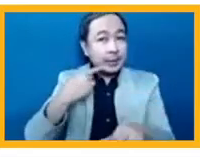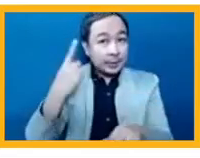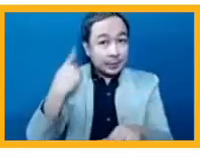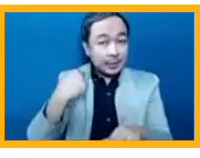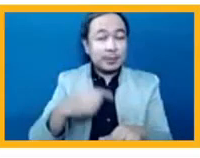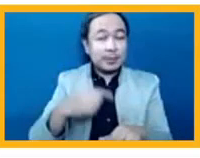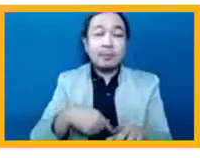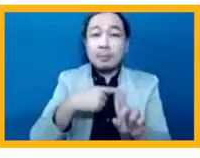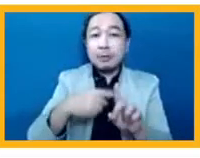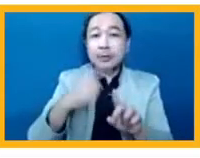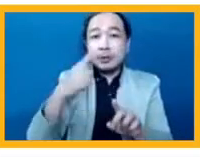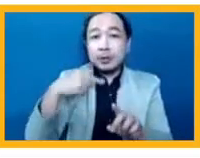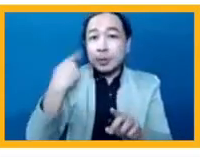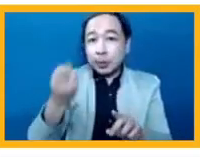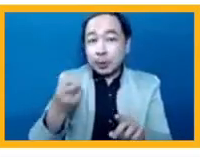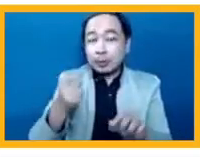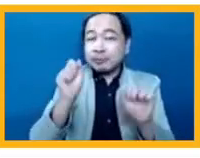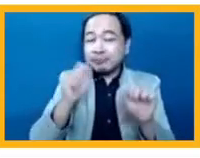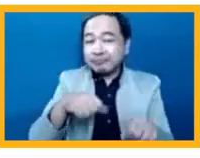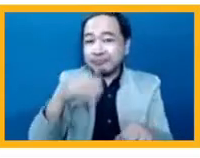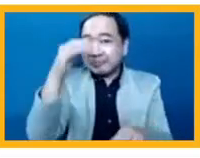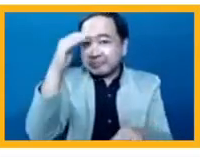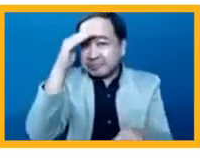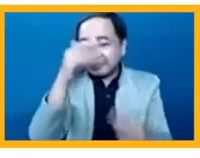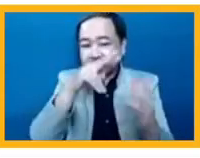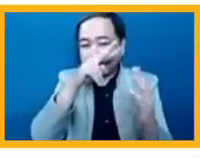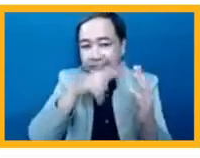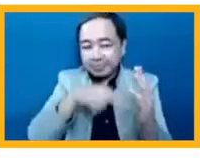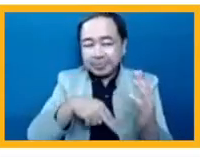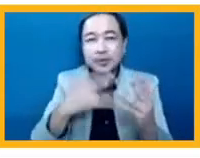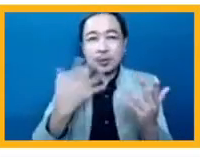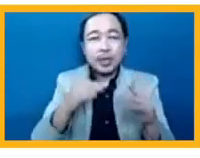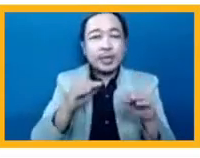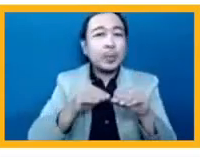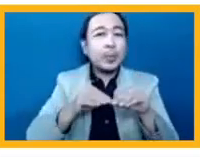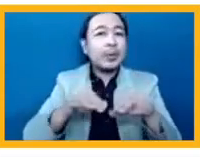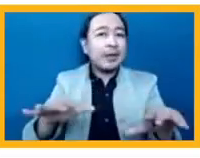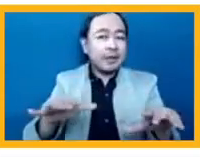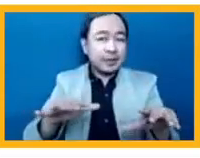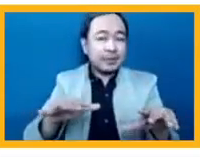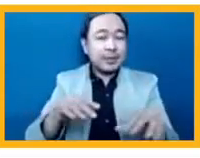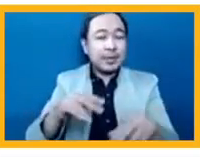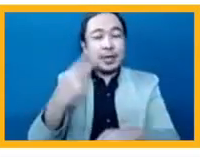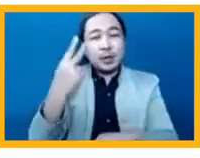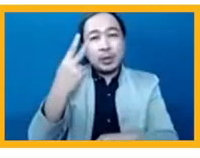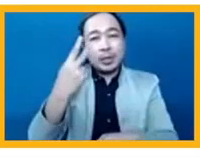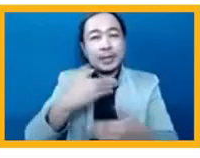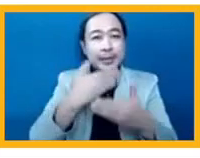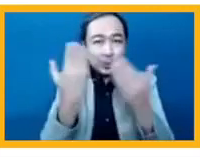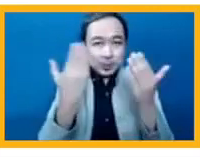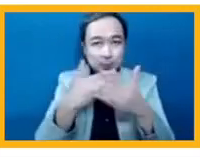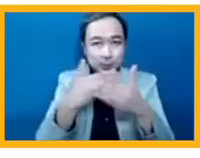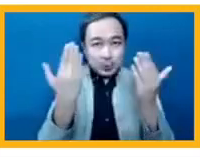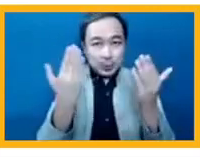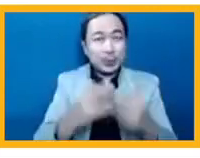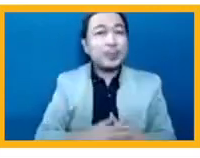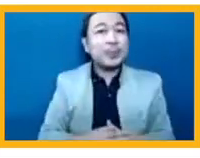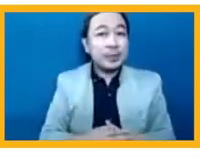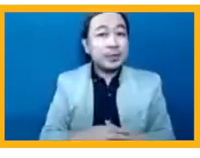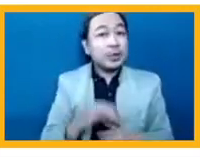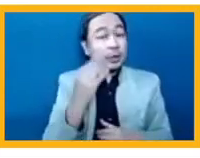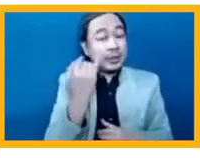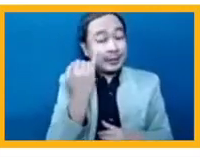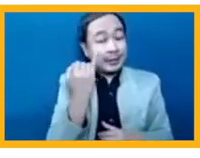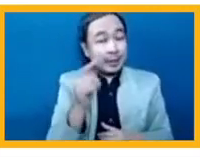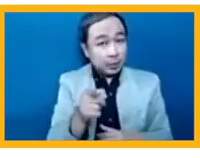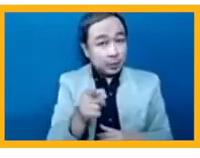you can probably look for all the live stream of day two. So if you want to see the main live stream again, you can do